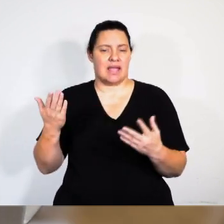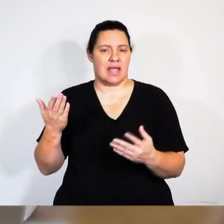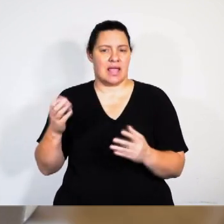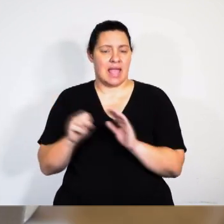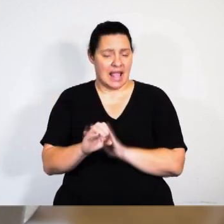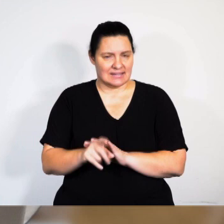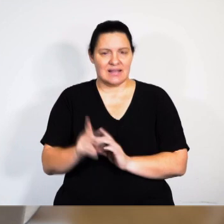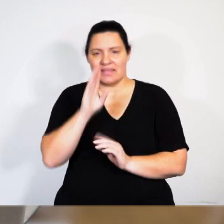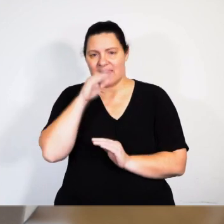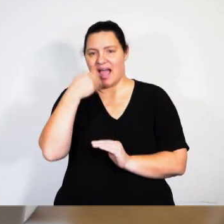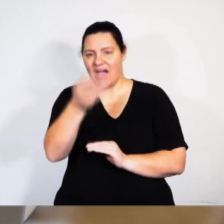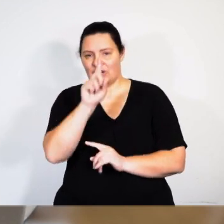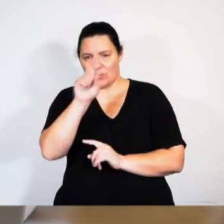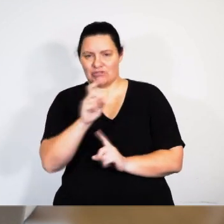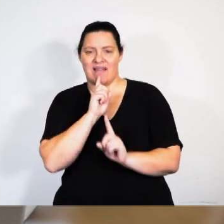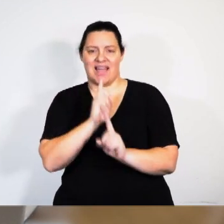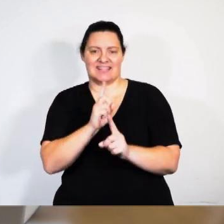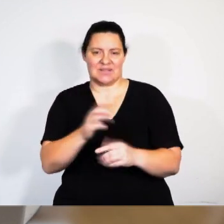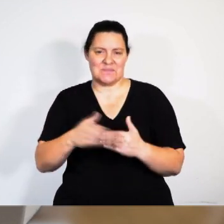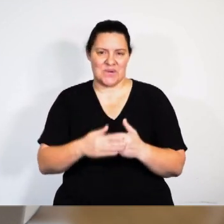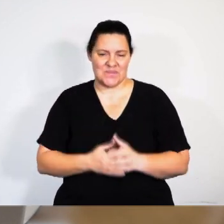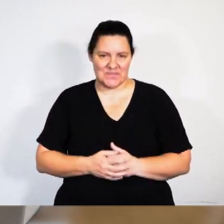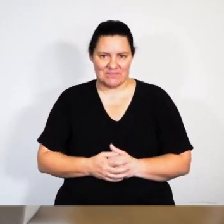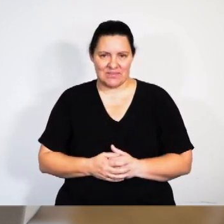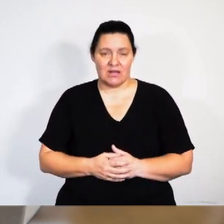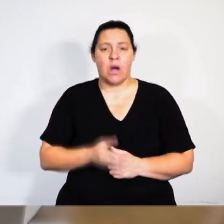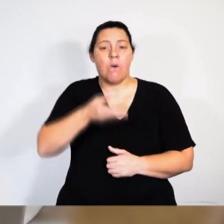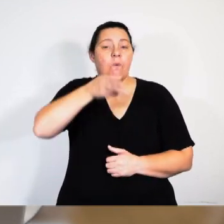an ad break, and we will see more questions